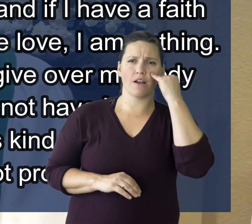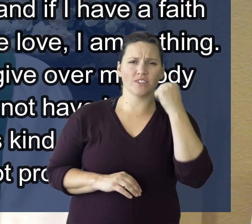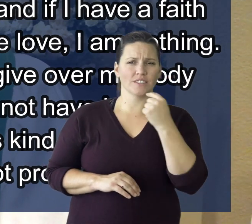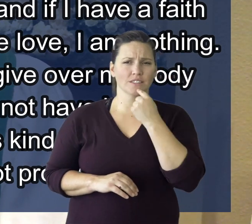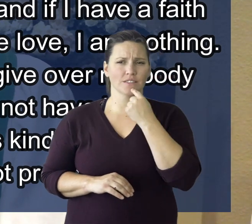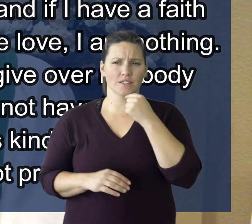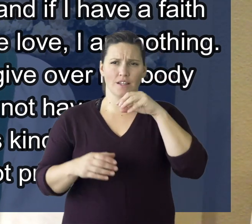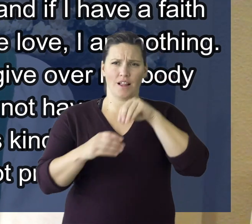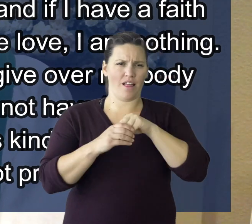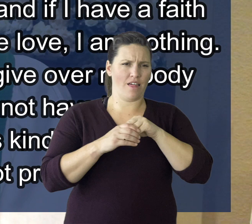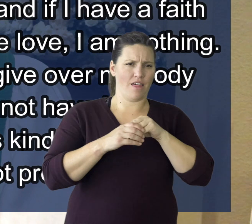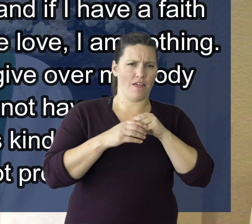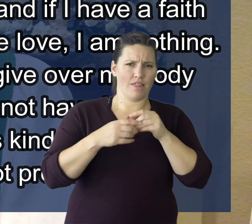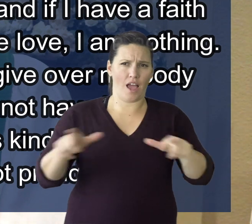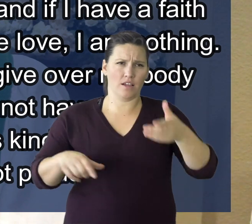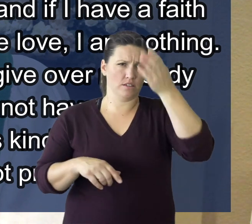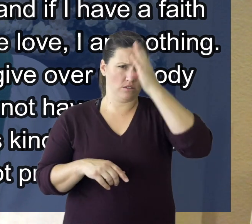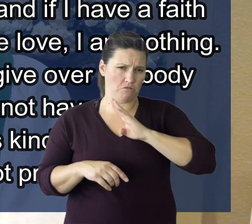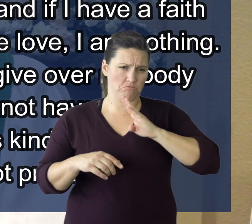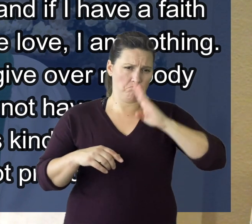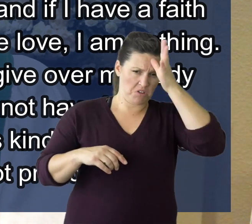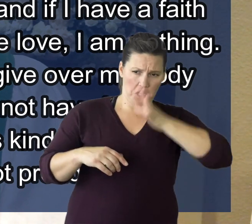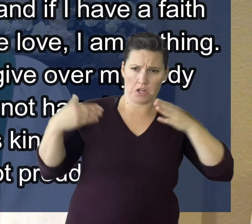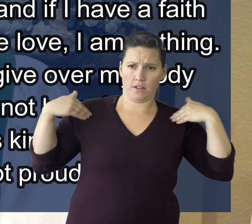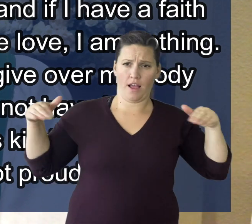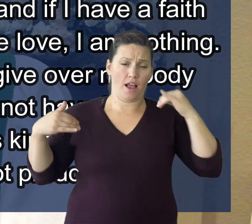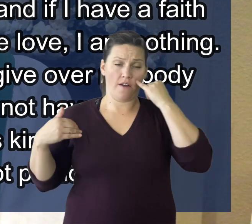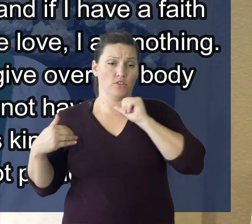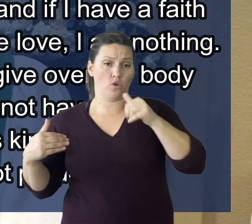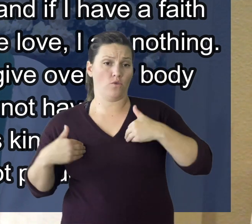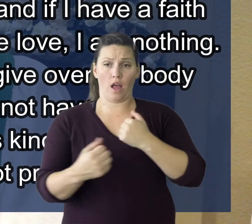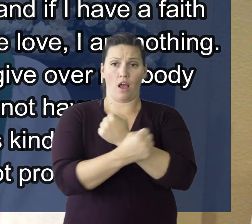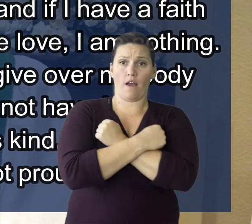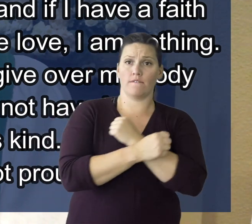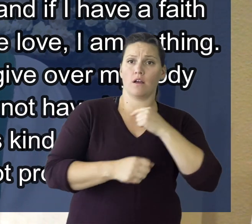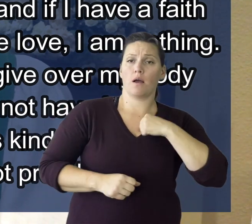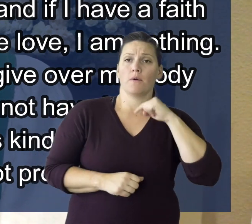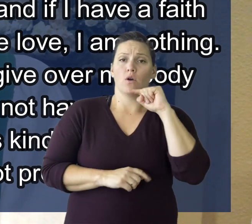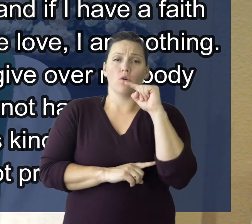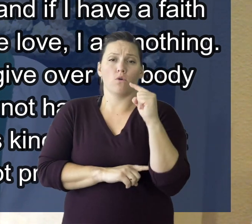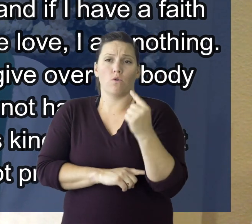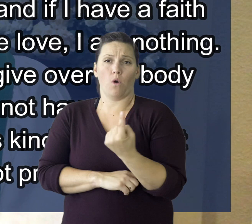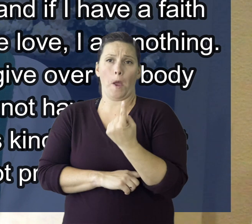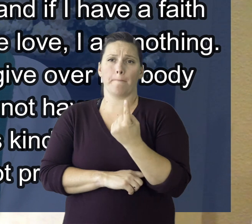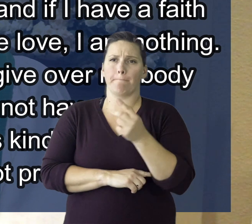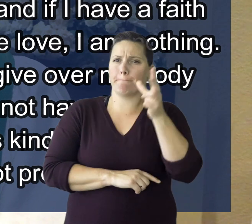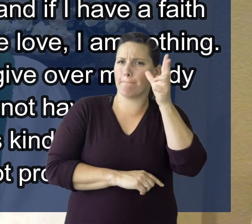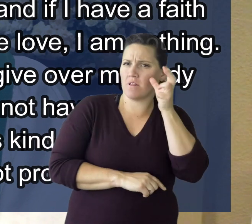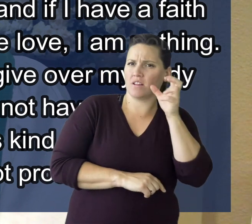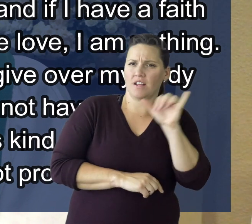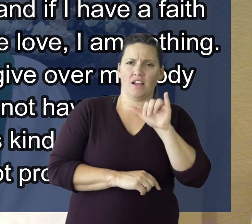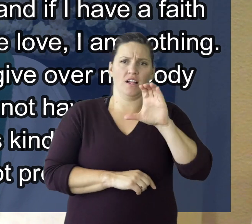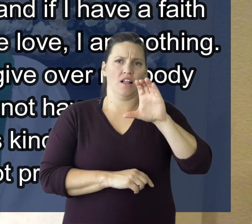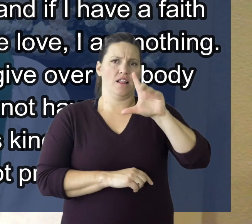"If I speak in the tongues of men and of angels, but do not have love, I am only a resounding gong